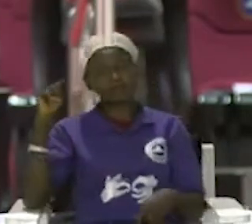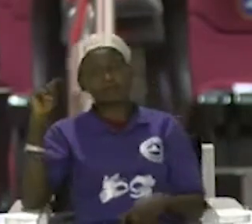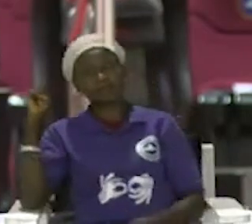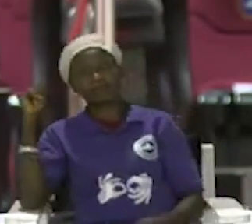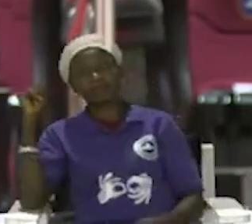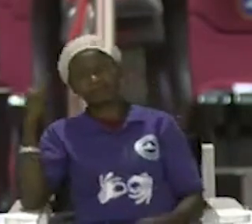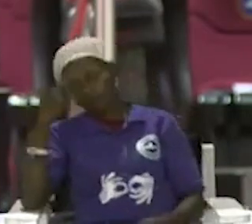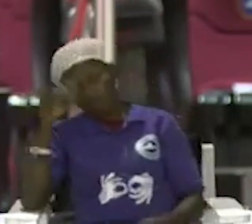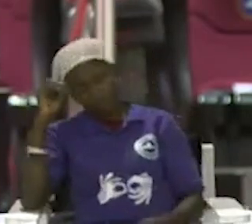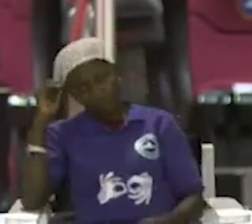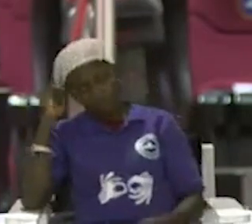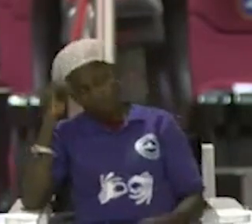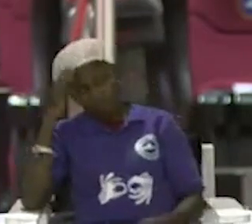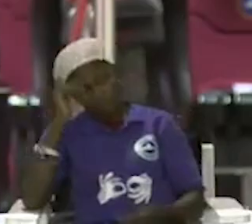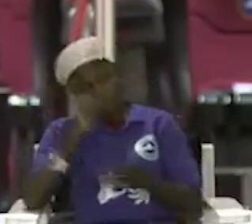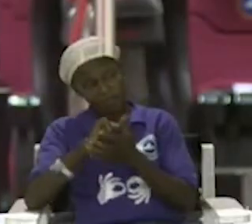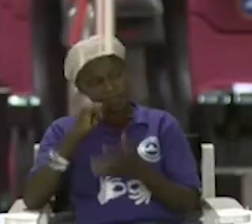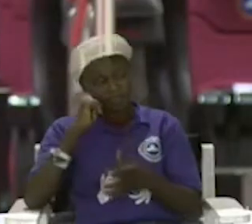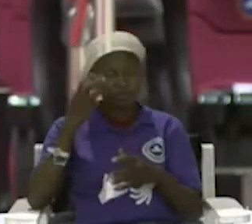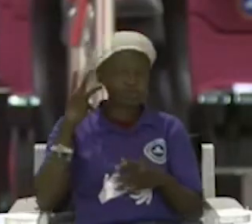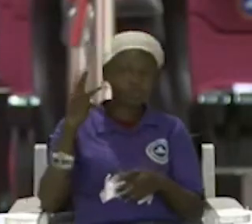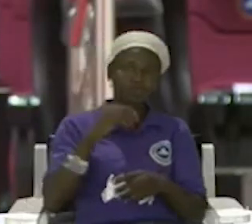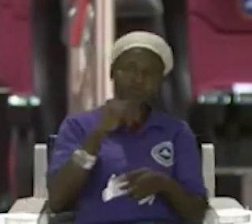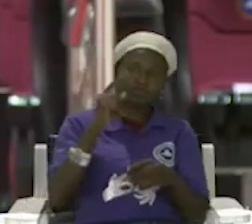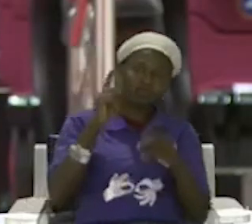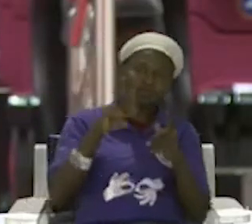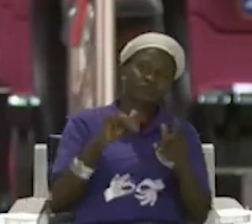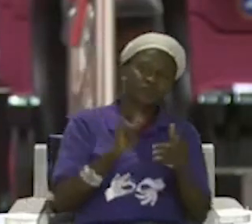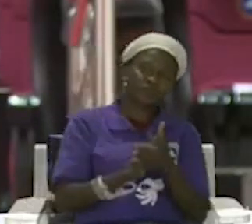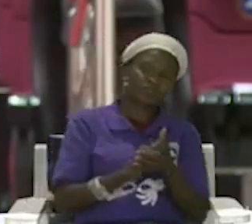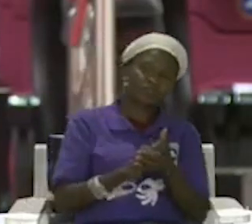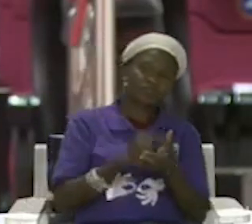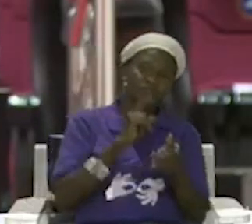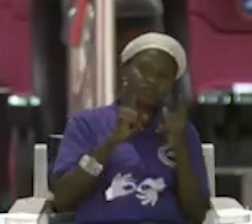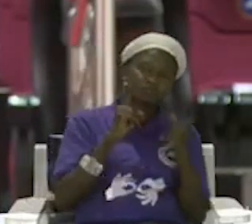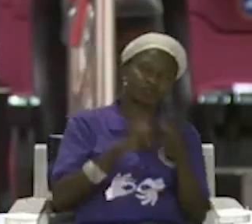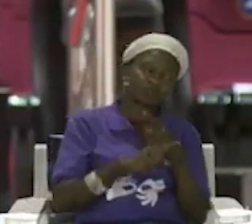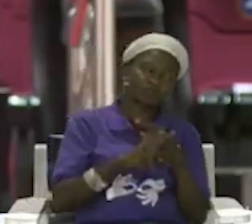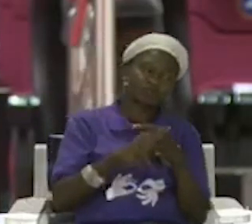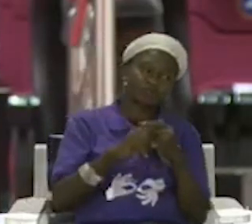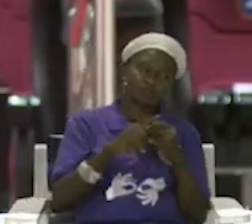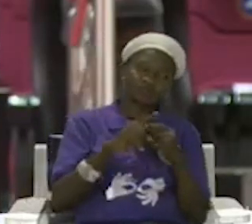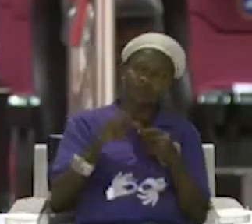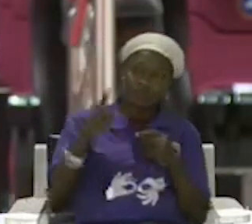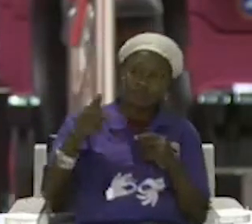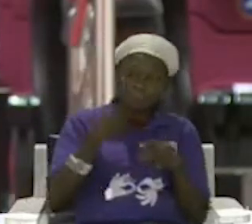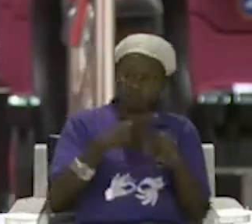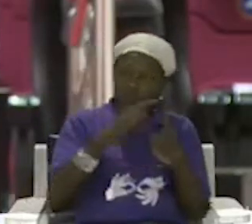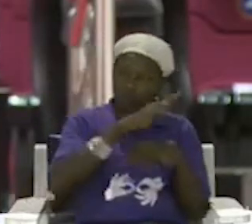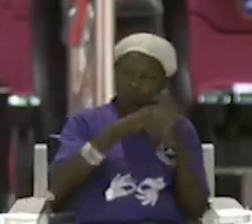Because I know she wasn't the one speaking, it was the Almighty God speaking through that witch.